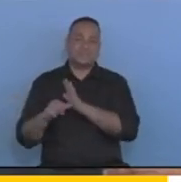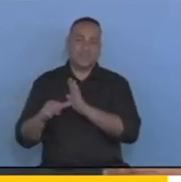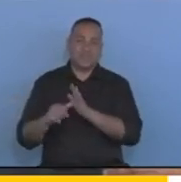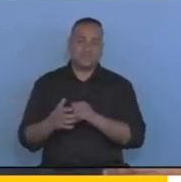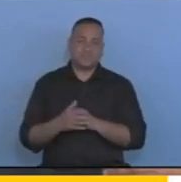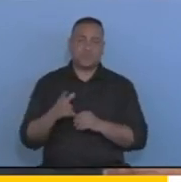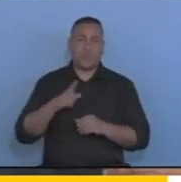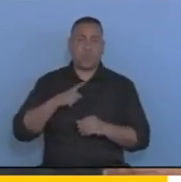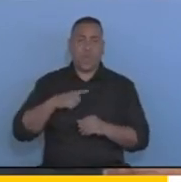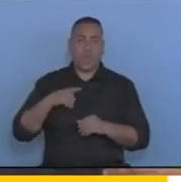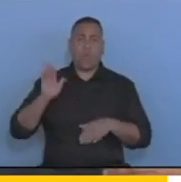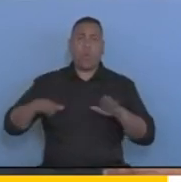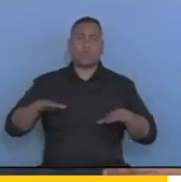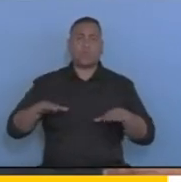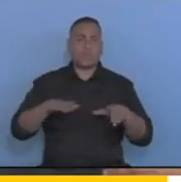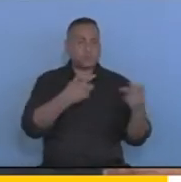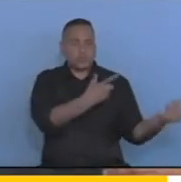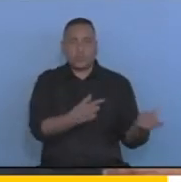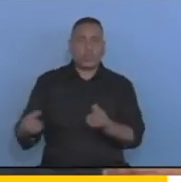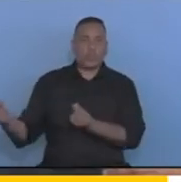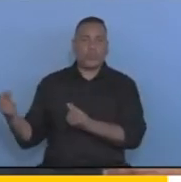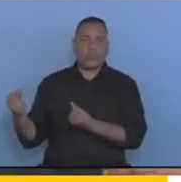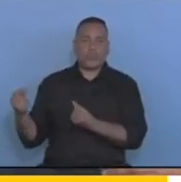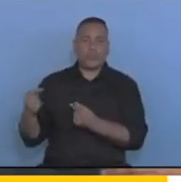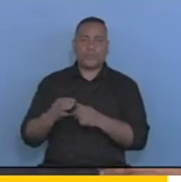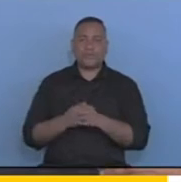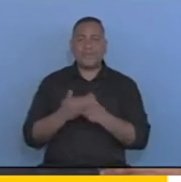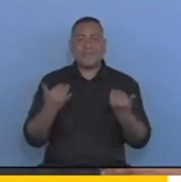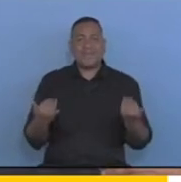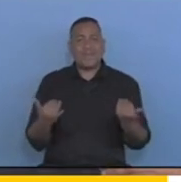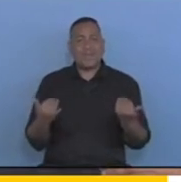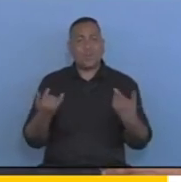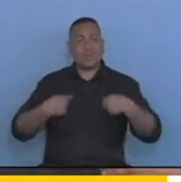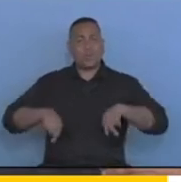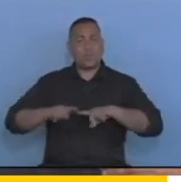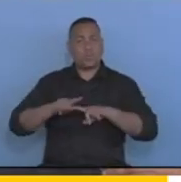now go and you can just look for any job in electrical,